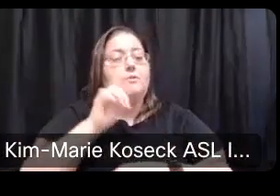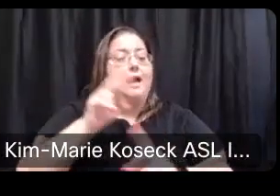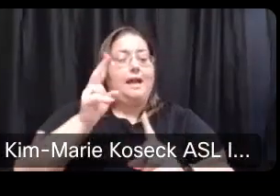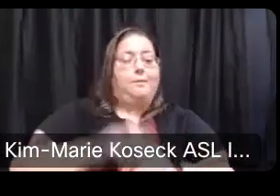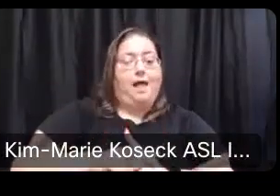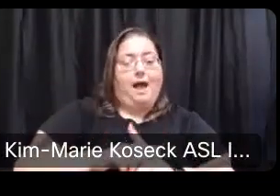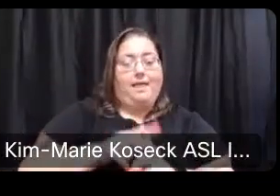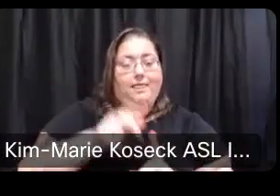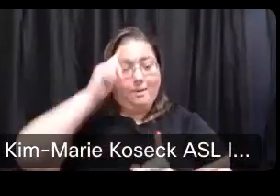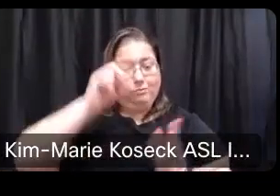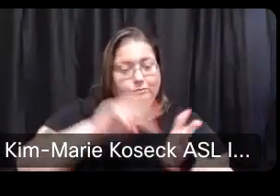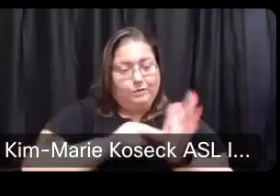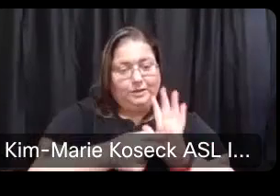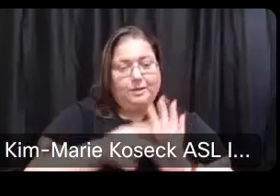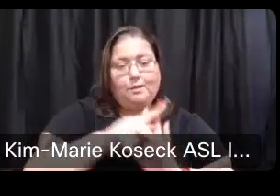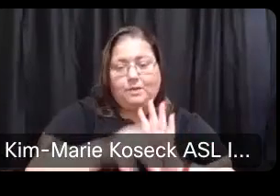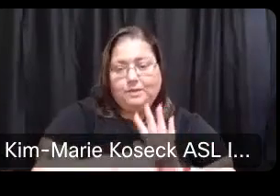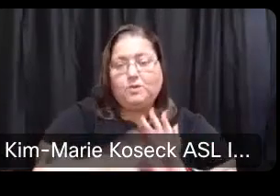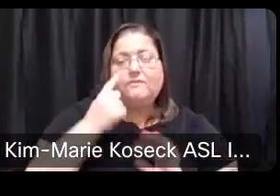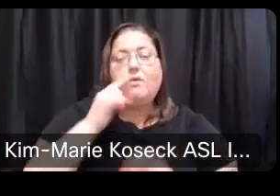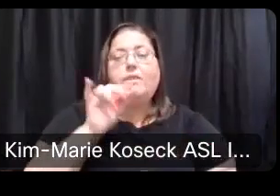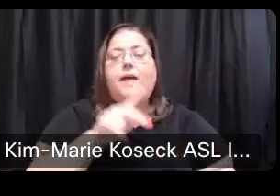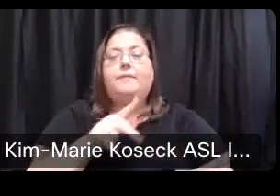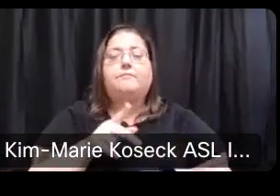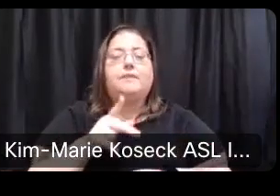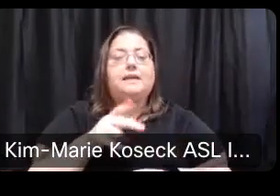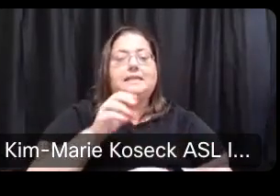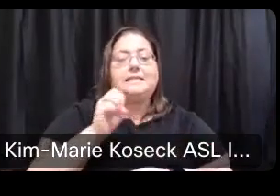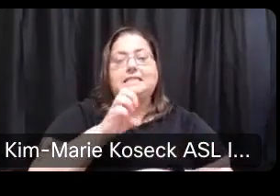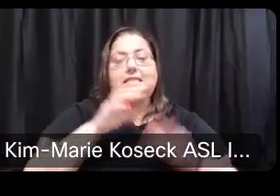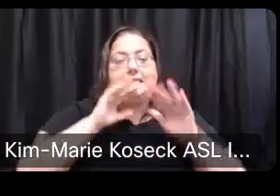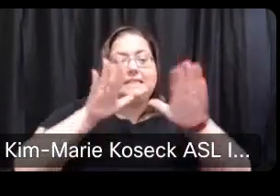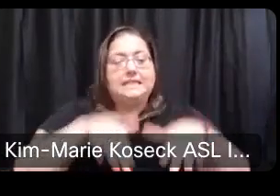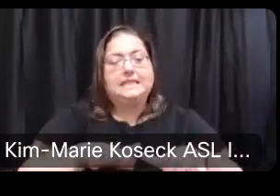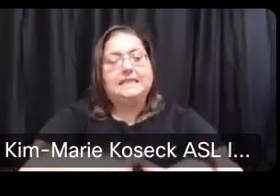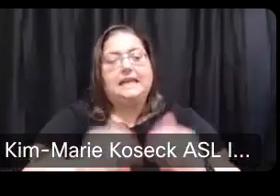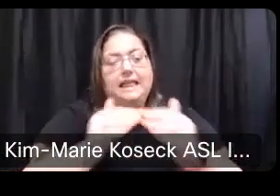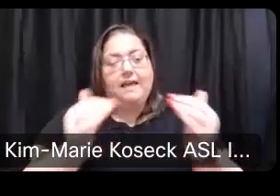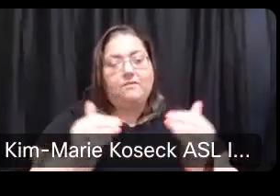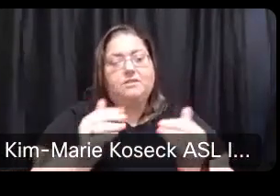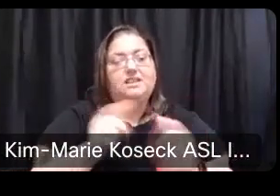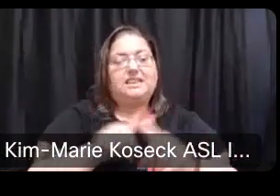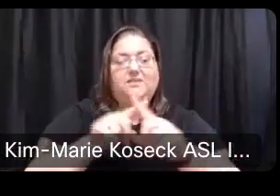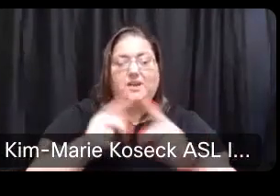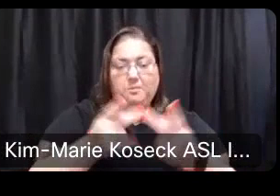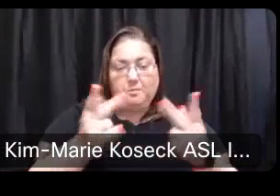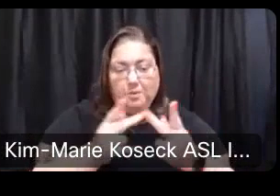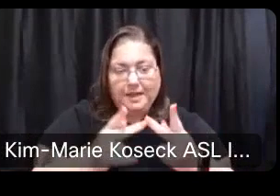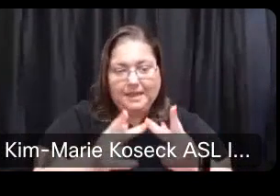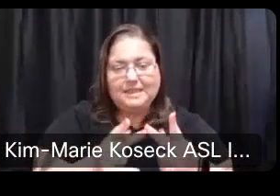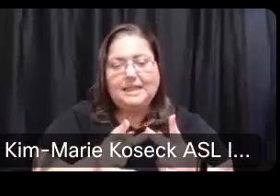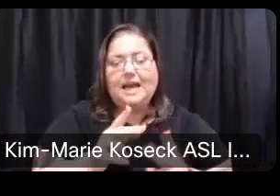principles. We required sea level rise, storm surge, and flooding, and a number of permits and siting